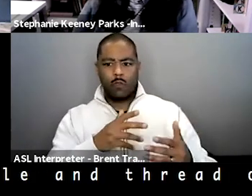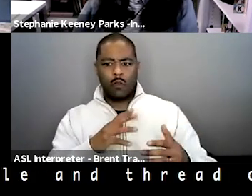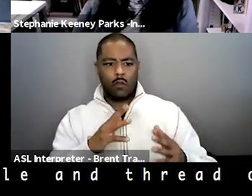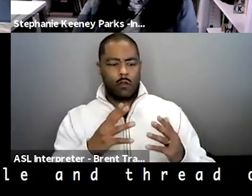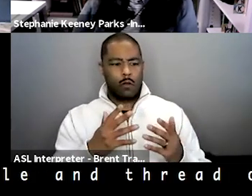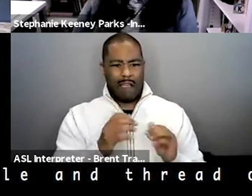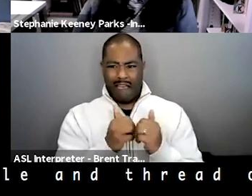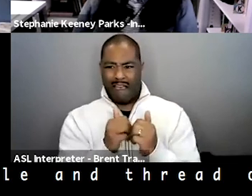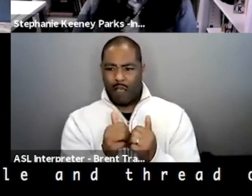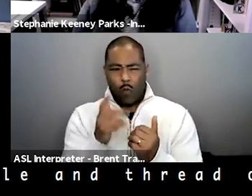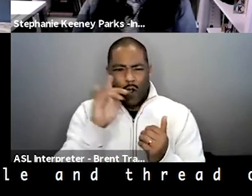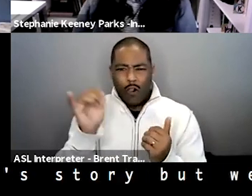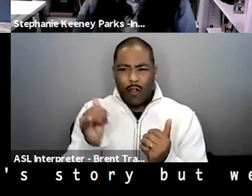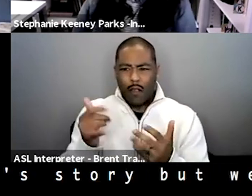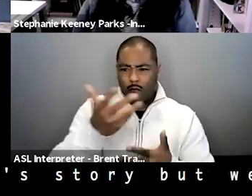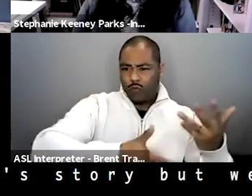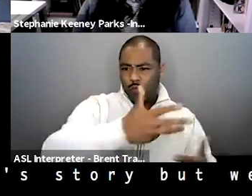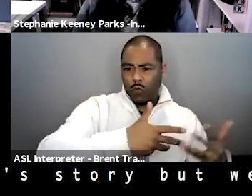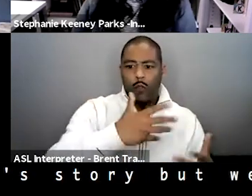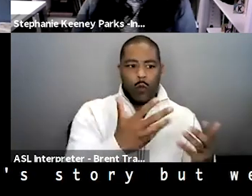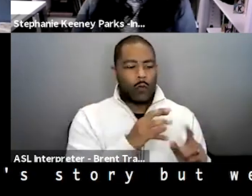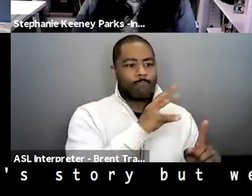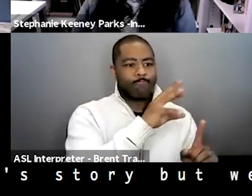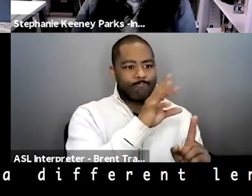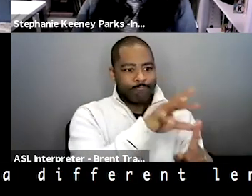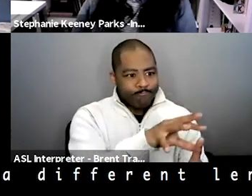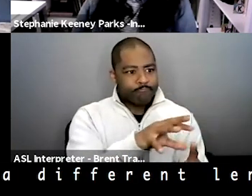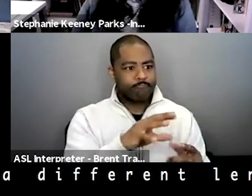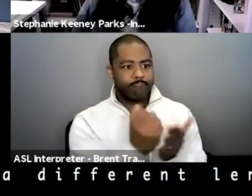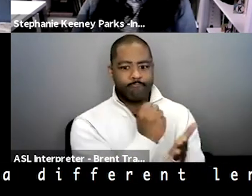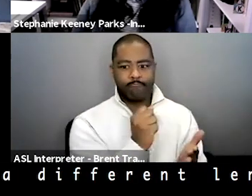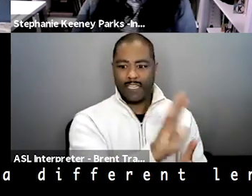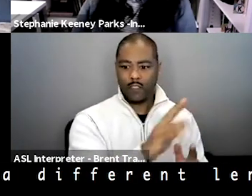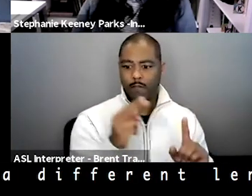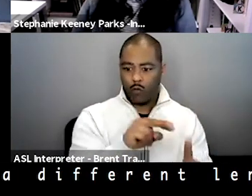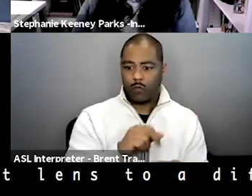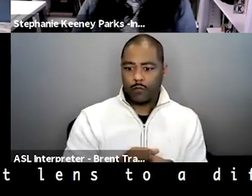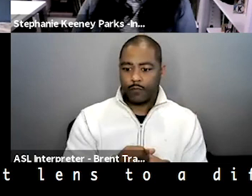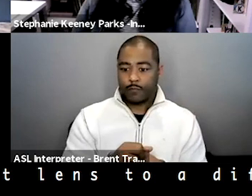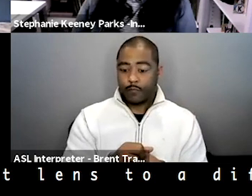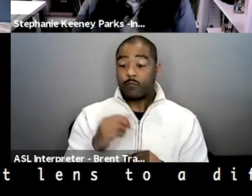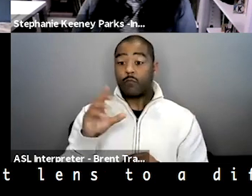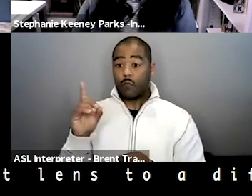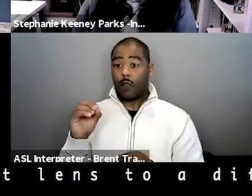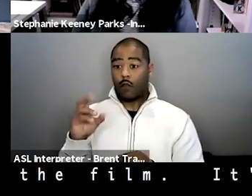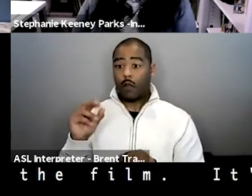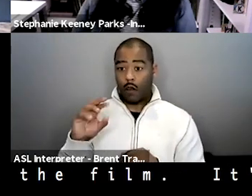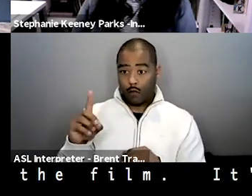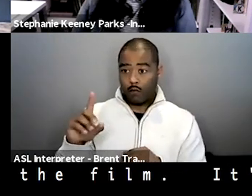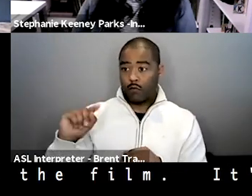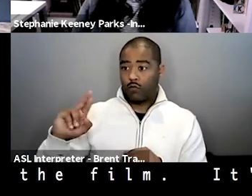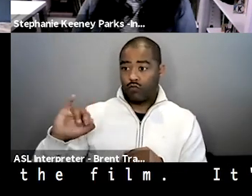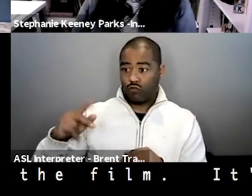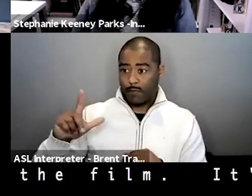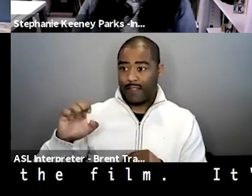they're very prominent in the movie, because we used the same title and the same thread of Donald Triplett's story, but we looked at a different